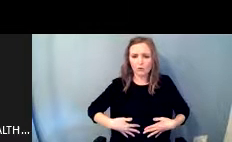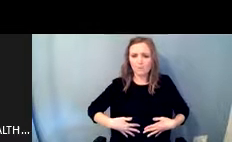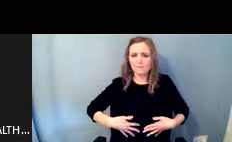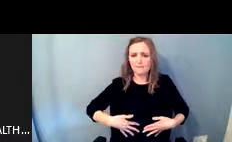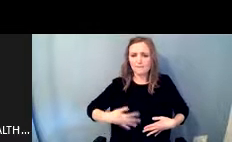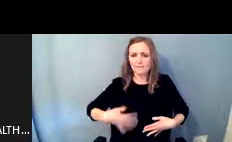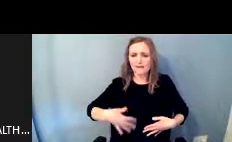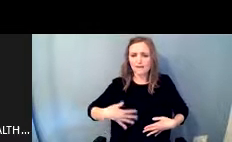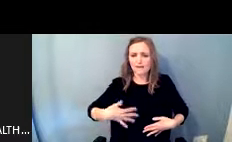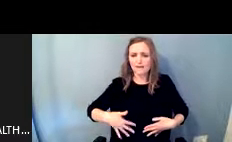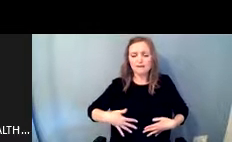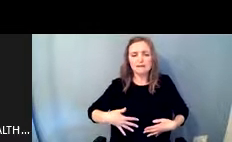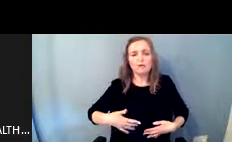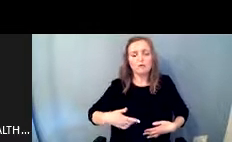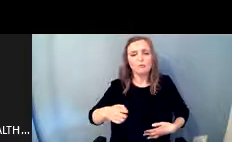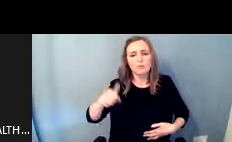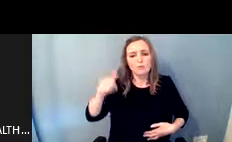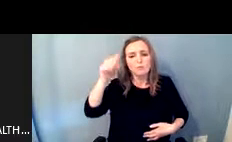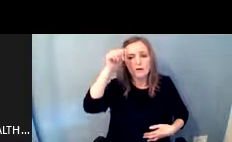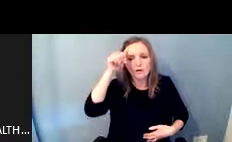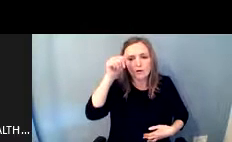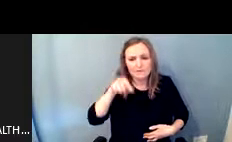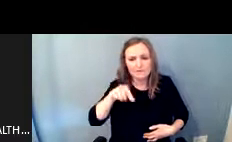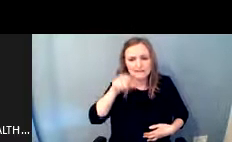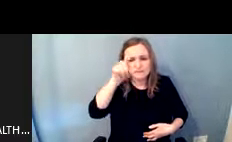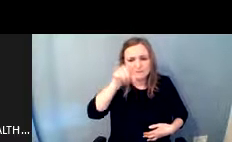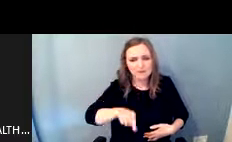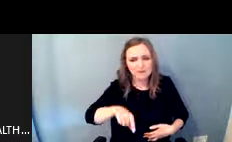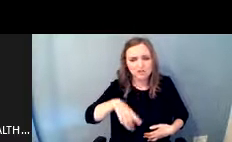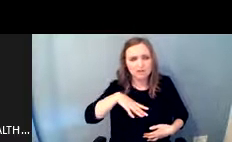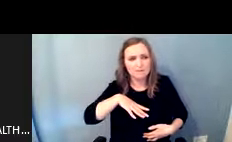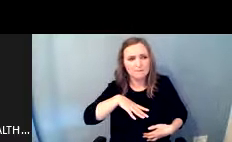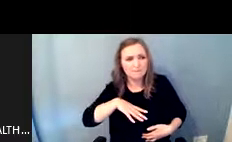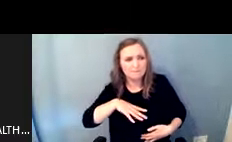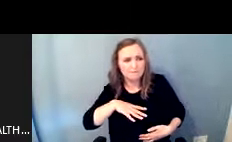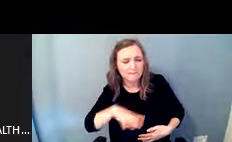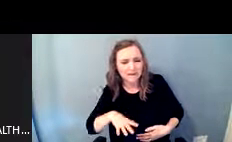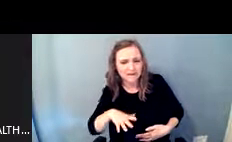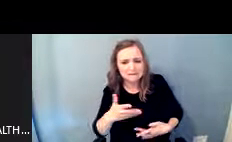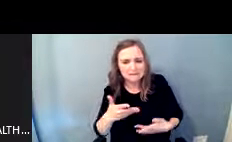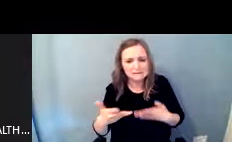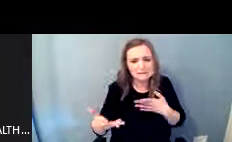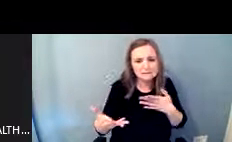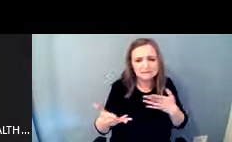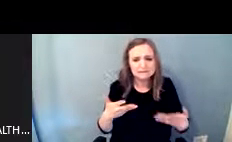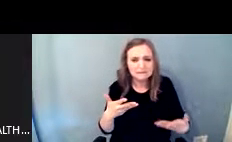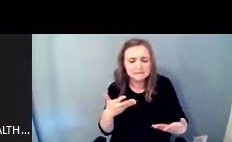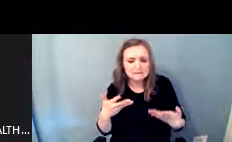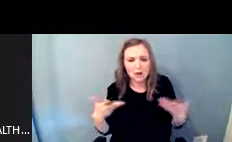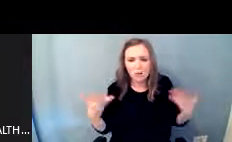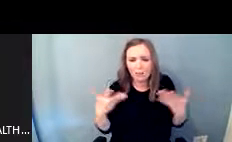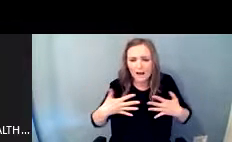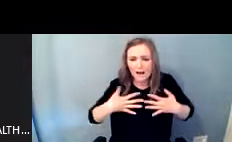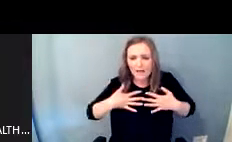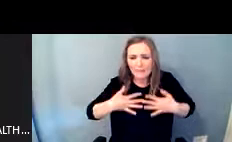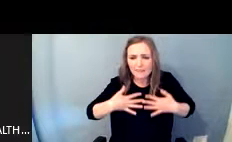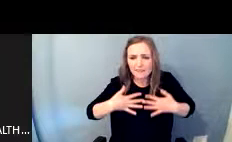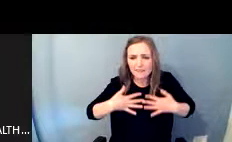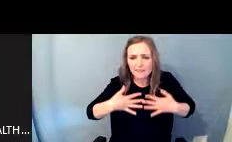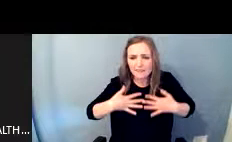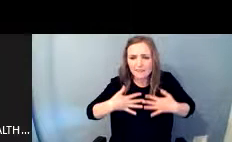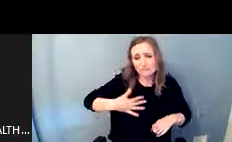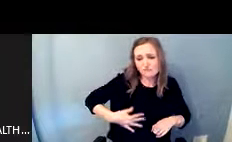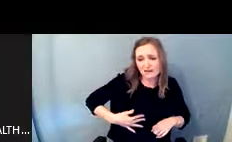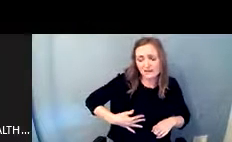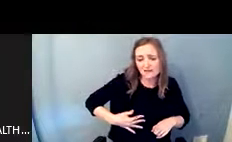have been sort of pushed from pillar to post. They don't fit for a specific tumour site. They might be referred